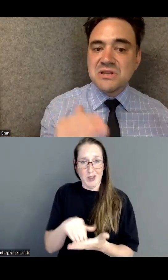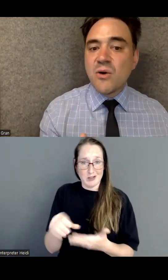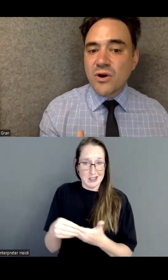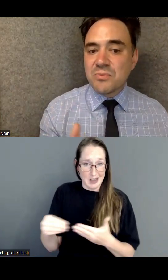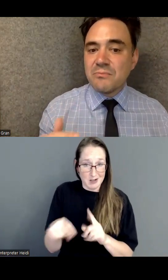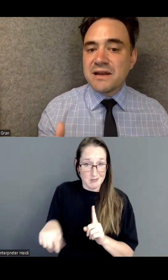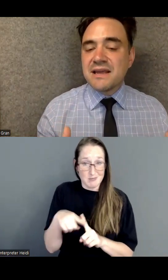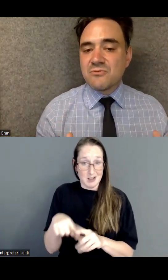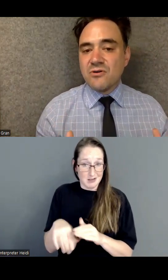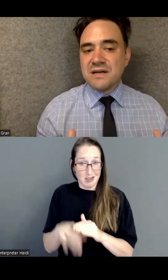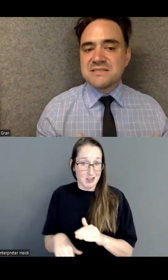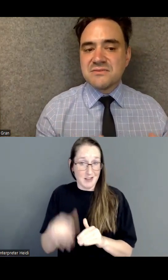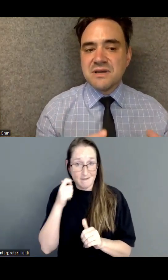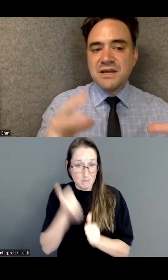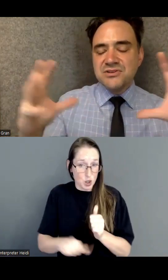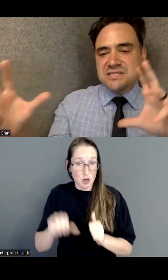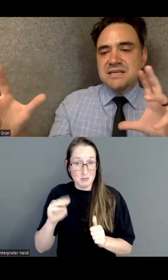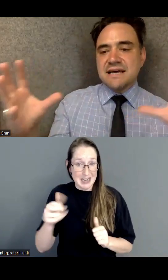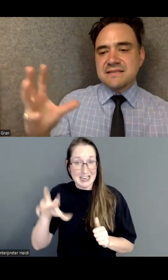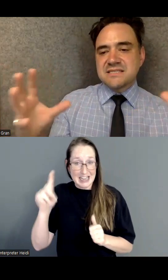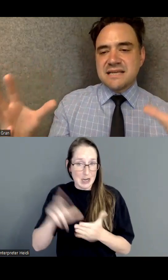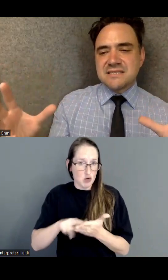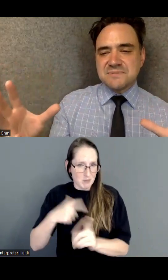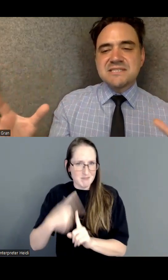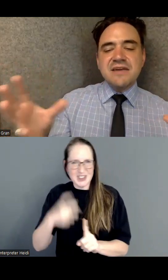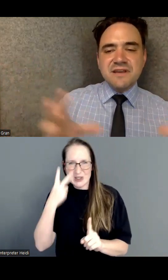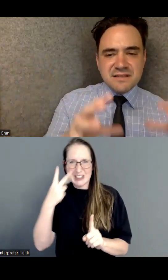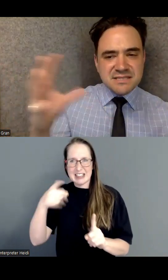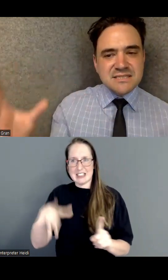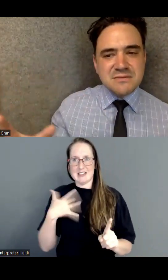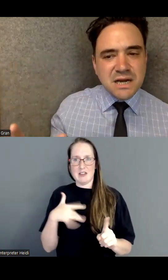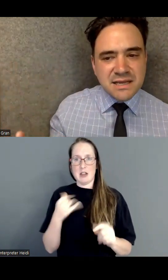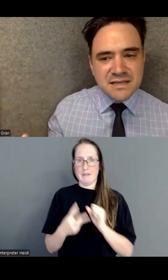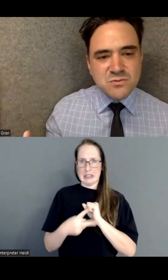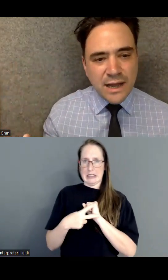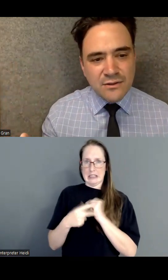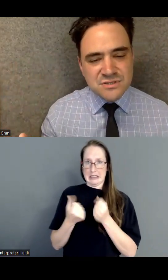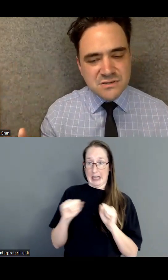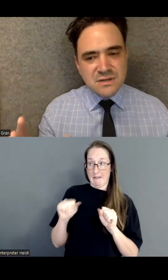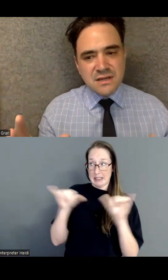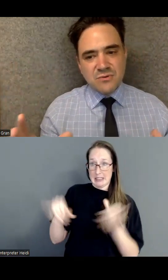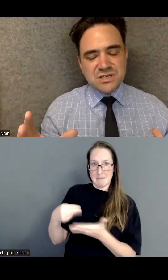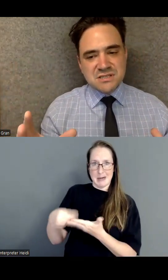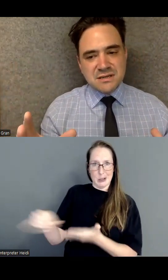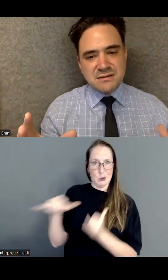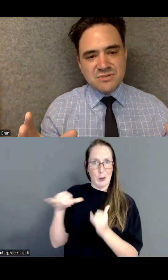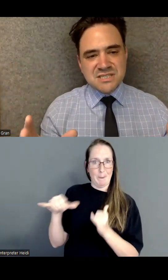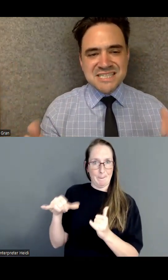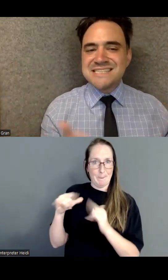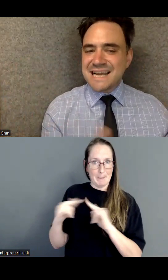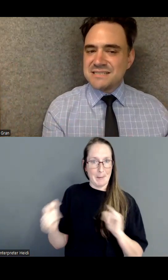plus lower per Medicaid enrolled month. So you see that this ends up saving the system money as well. So which is